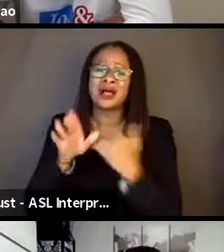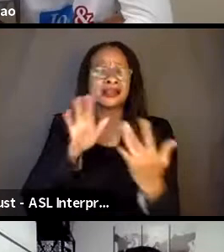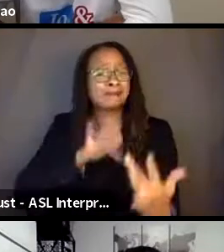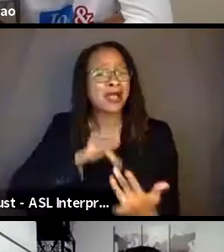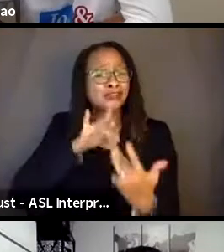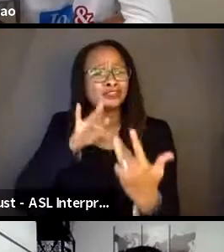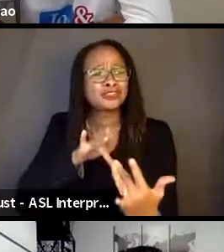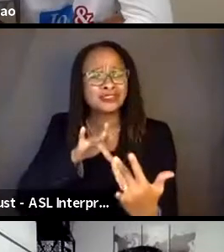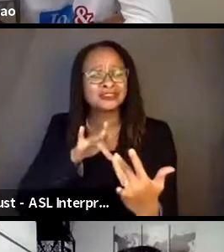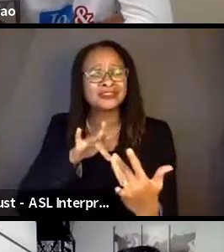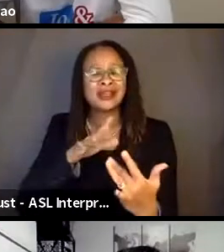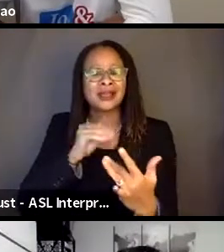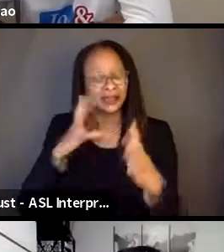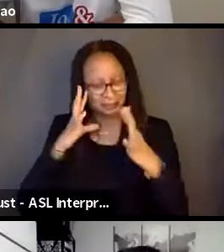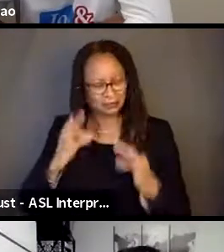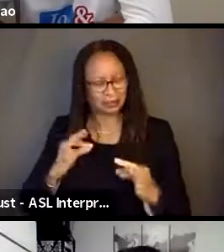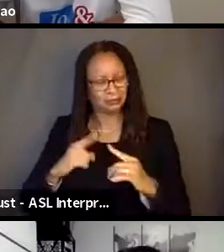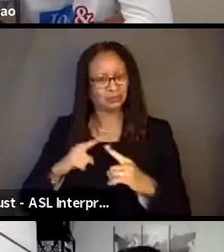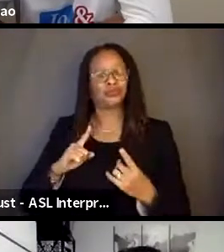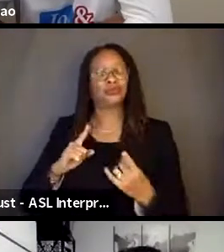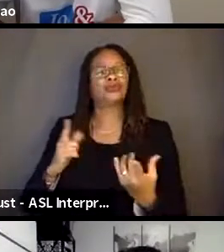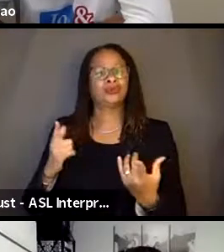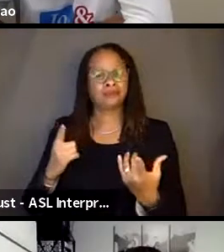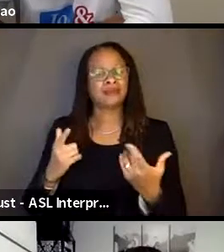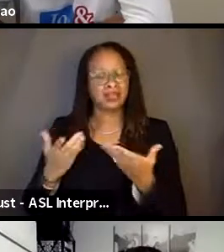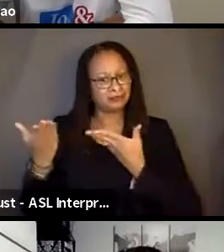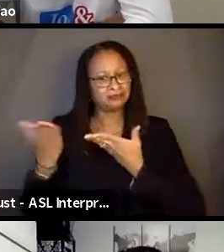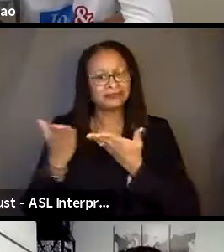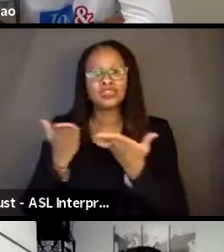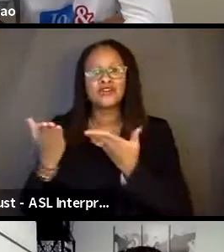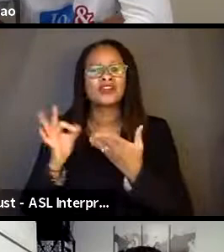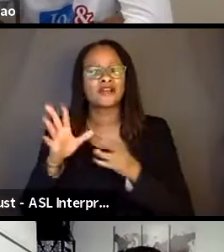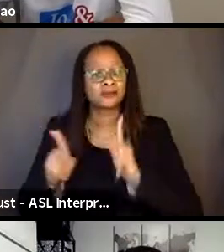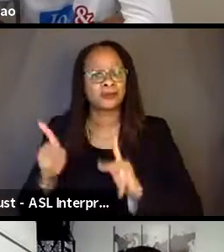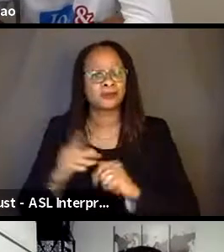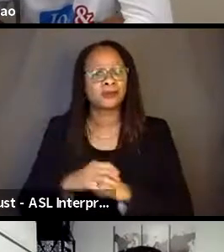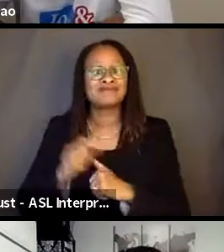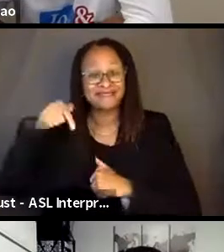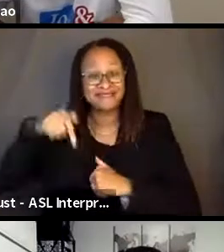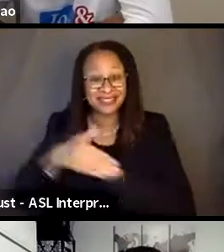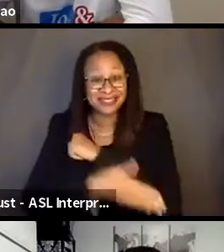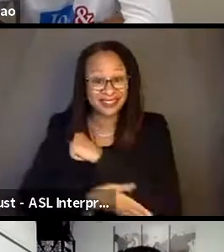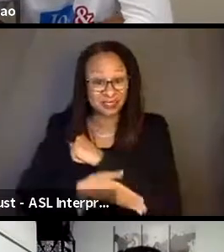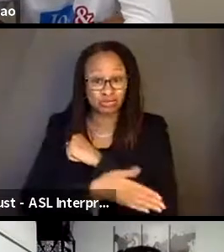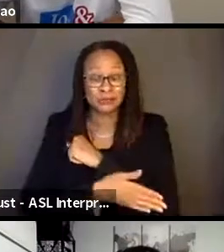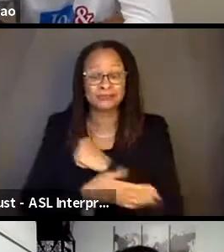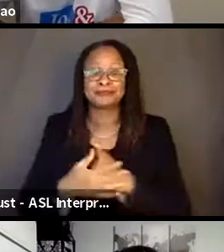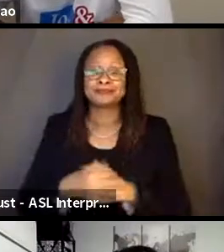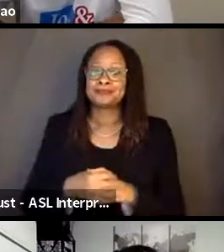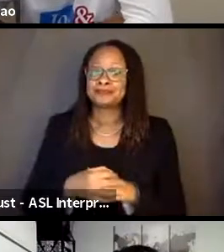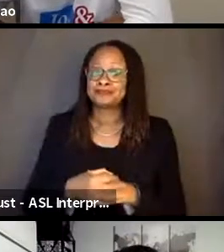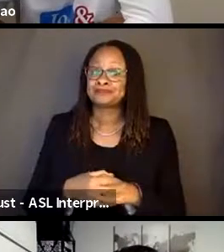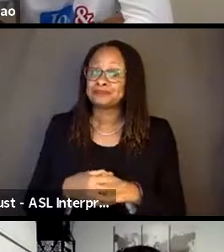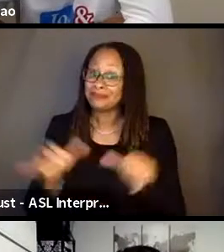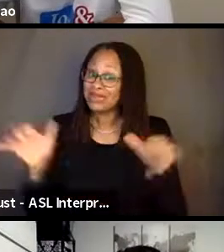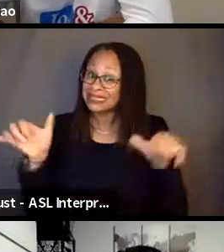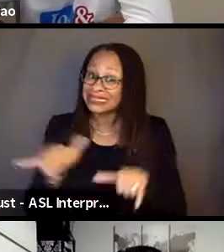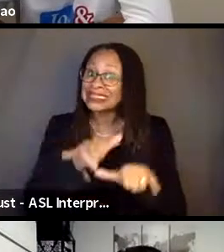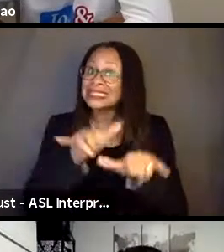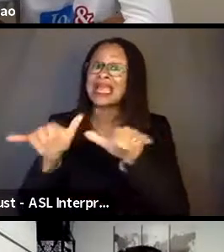compassionate, and dedicated to being a servant of the people of this country, just as he's done